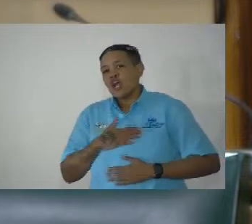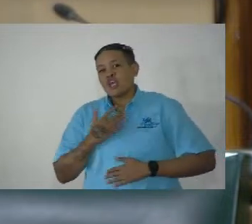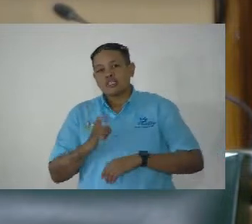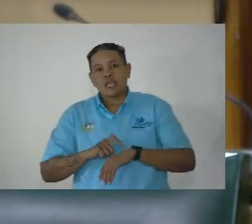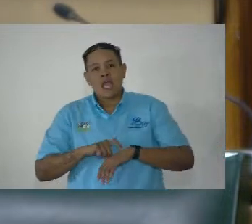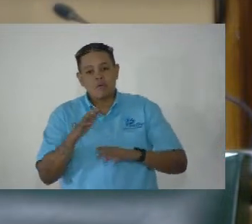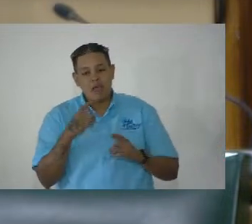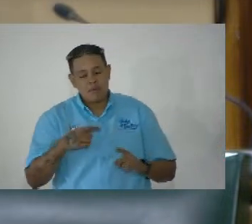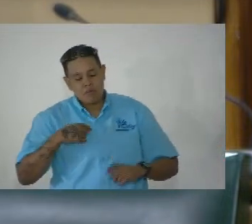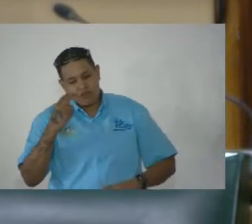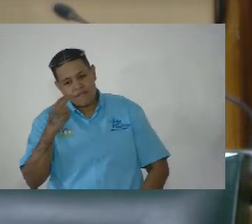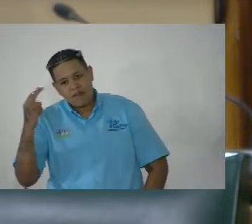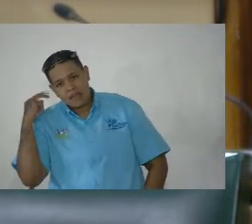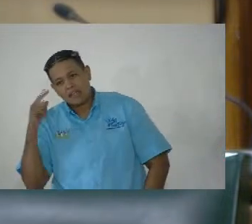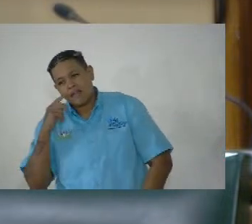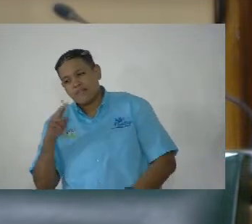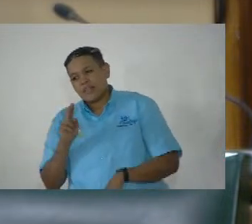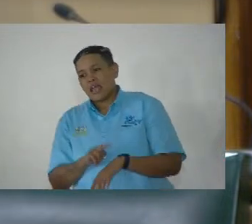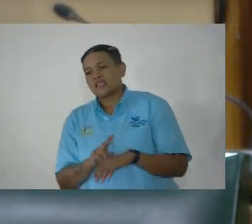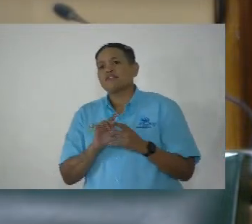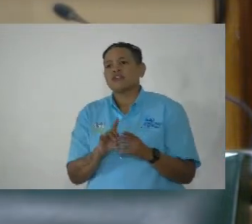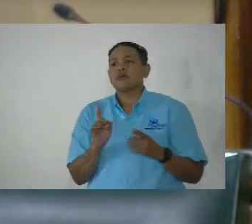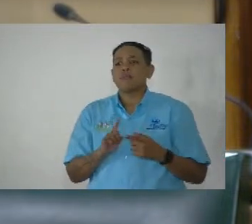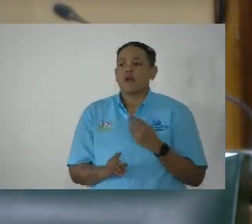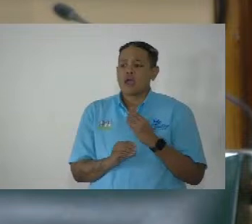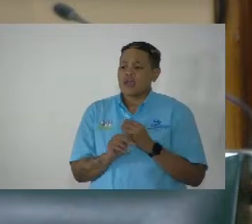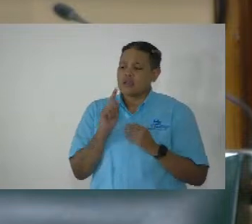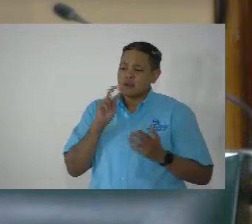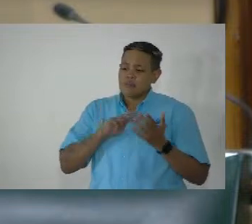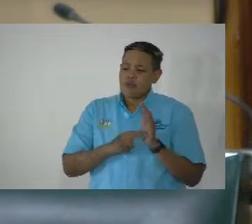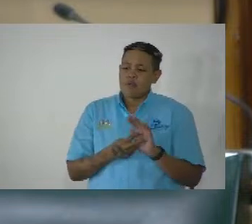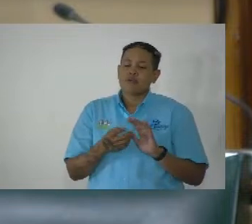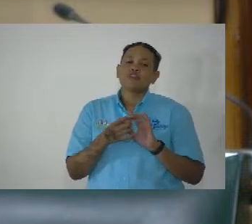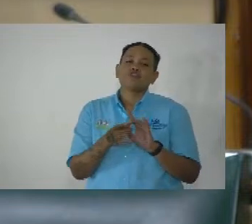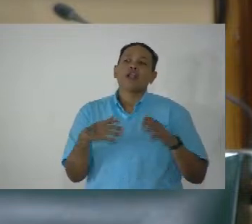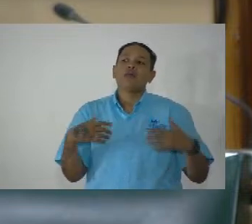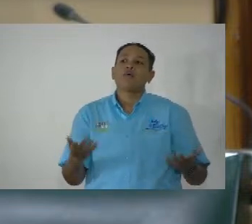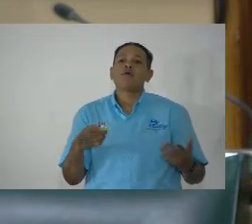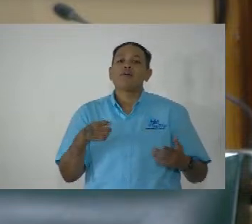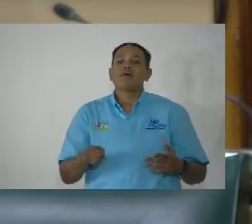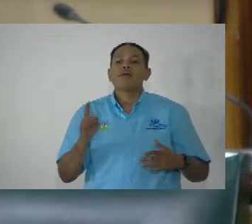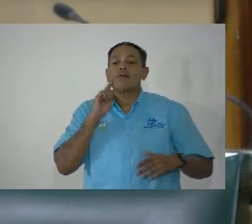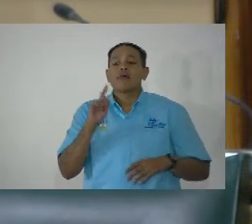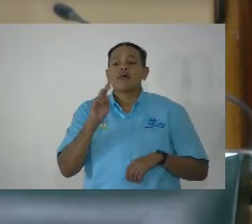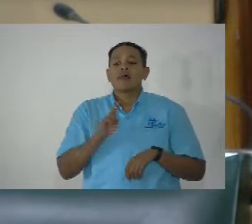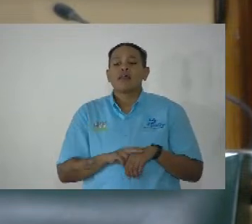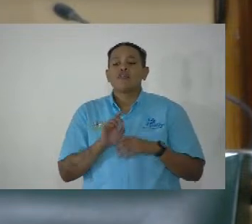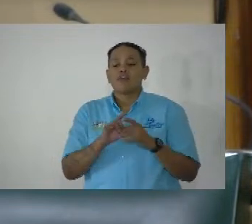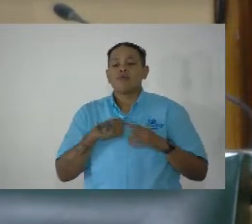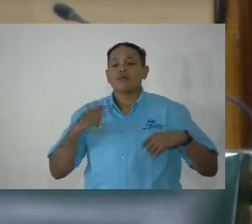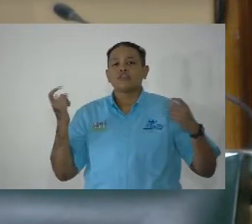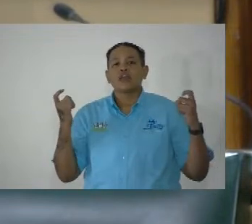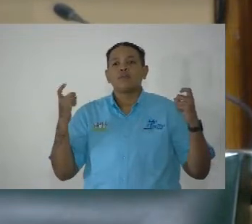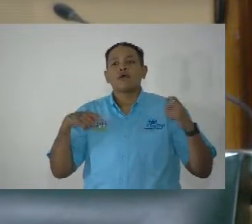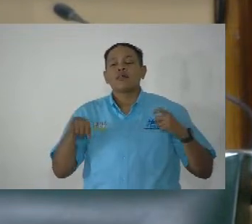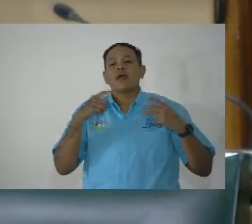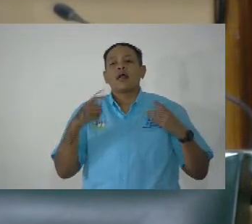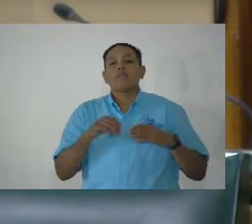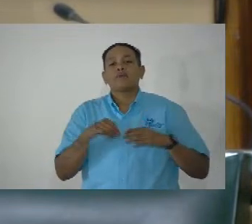and reflect on the nativity as well as the purpose of the nativity as we celebrate them